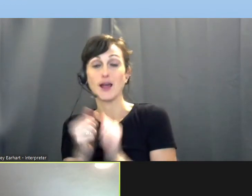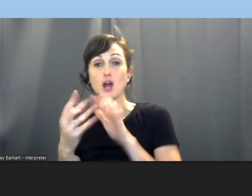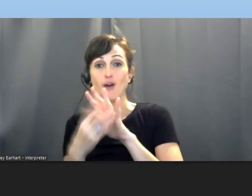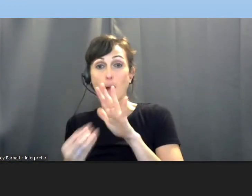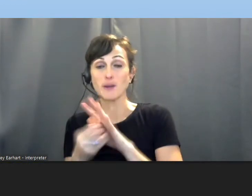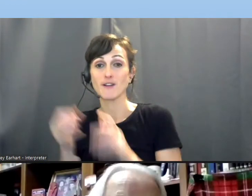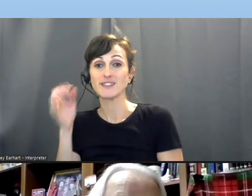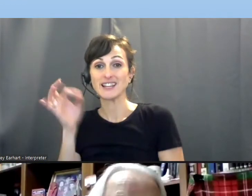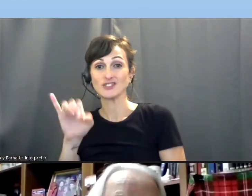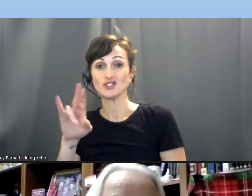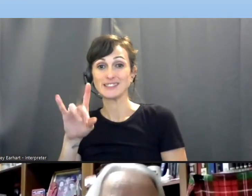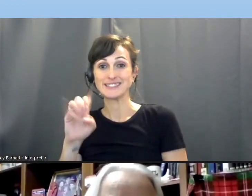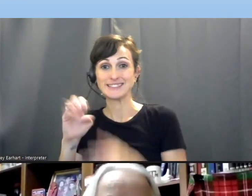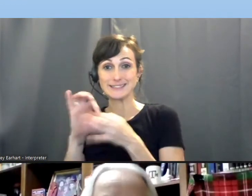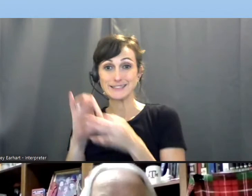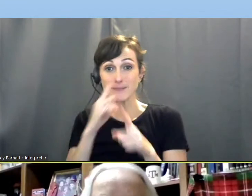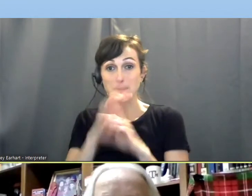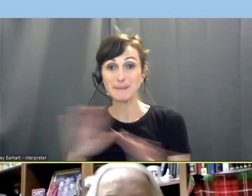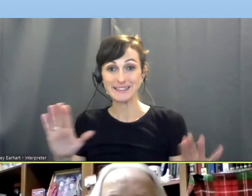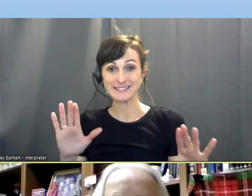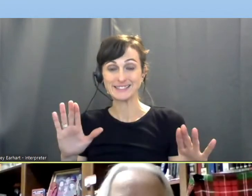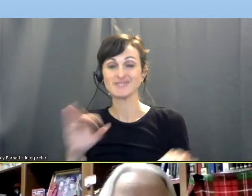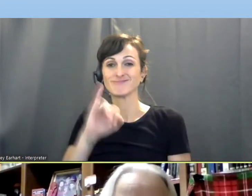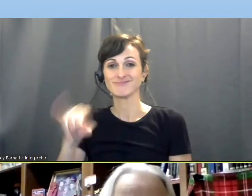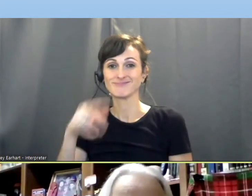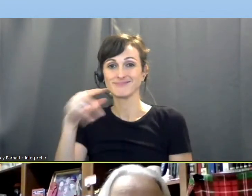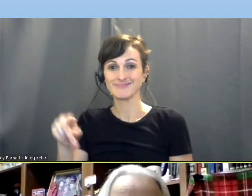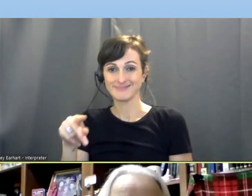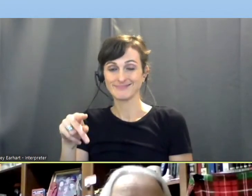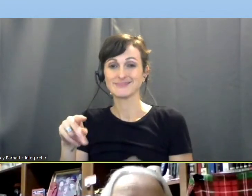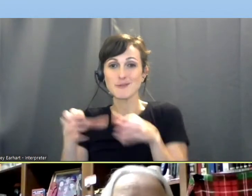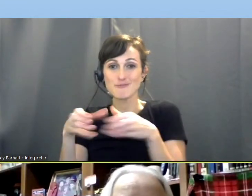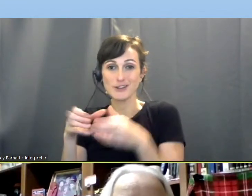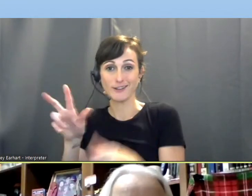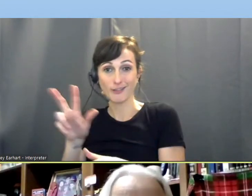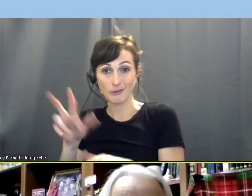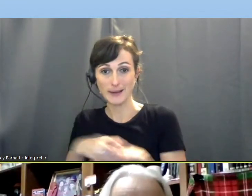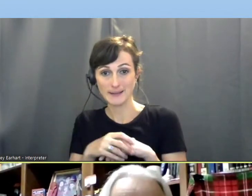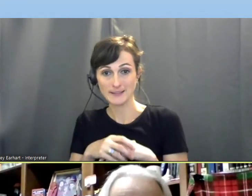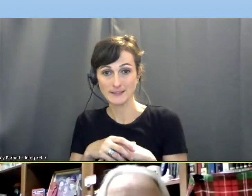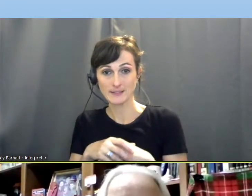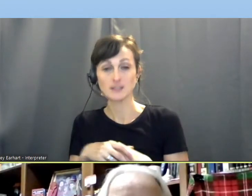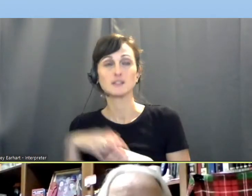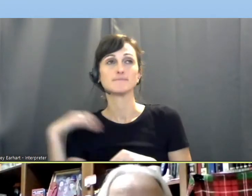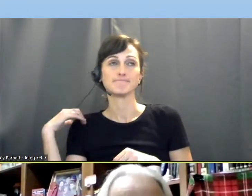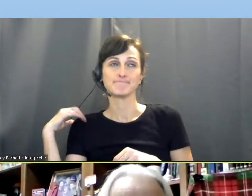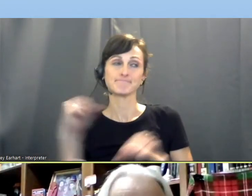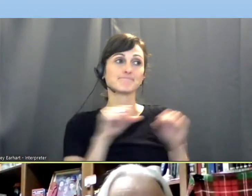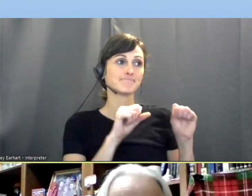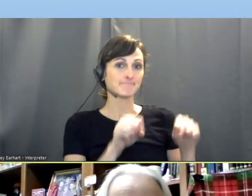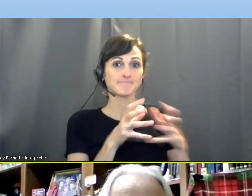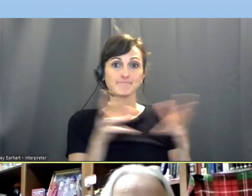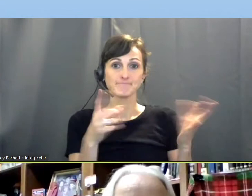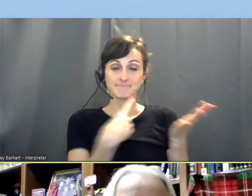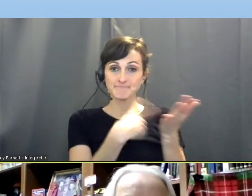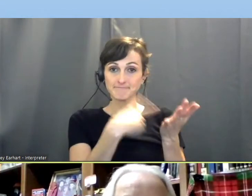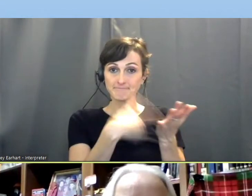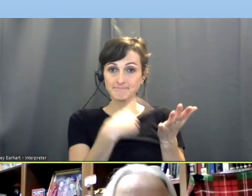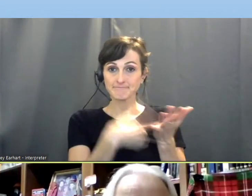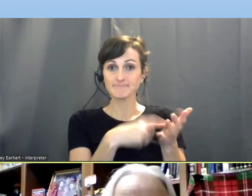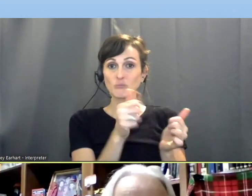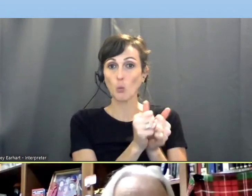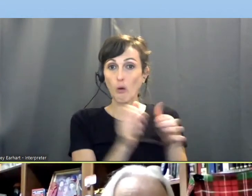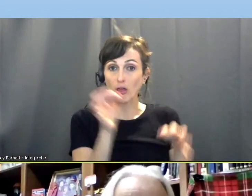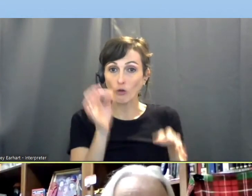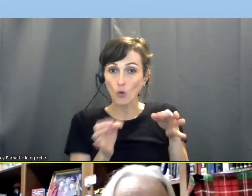Precinct 3. Ken? Yes, there was quite a bit of discussion went through court